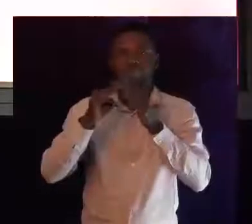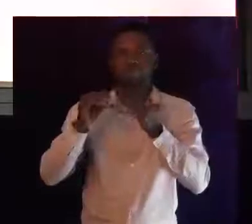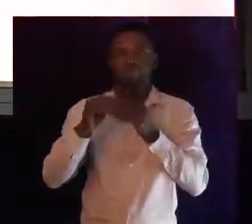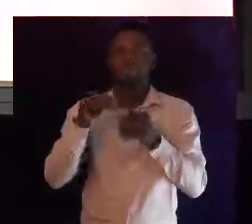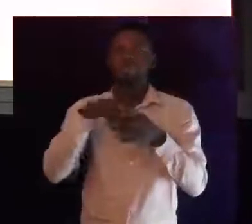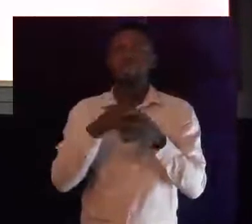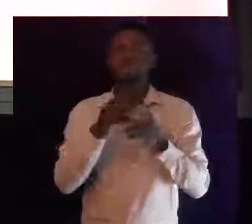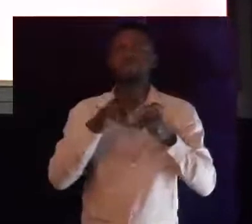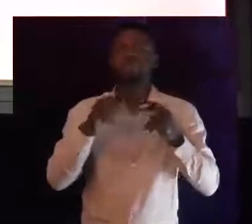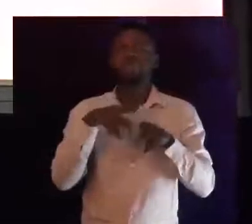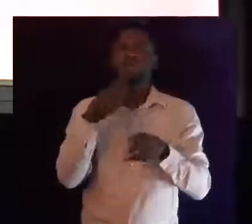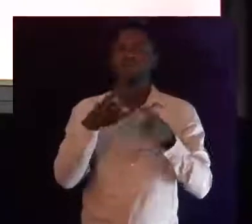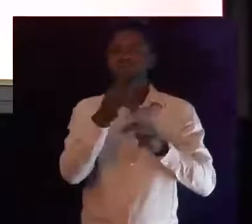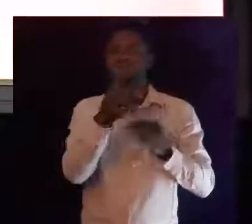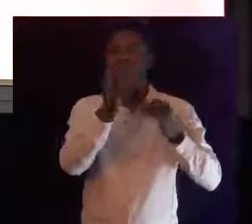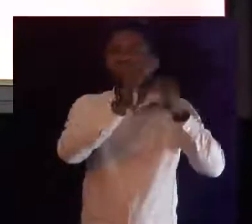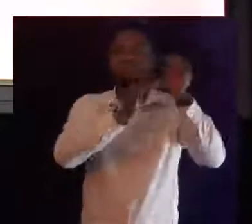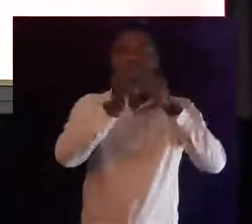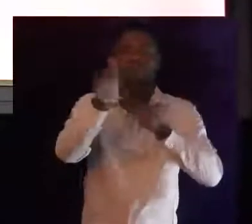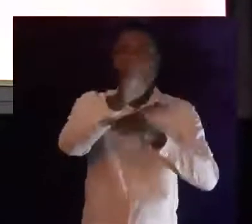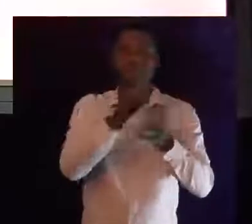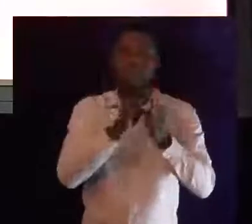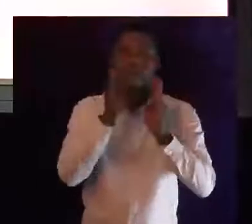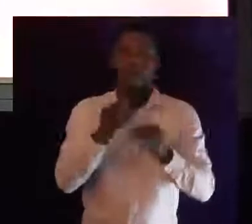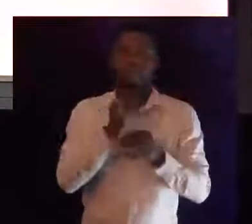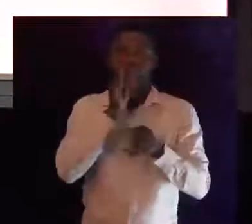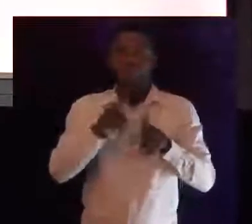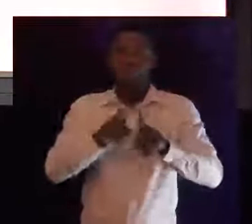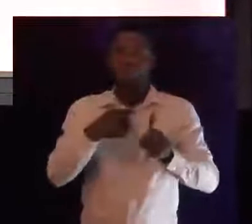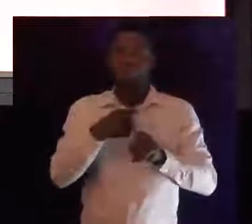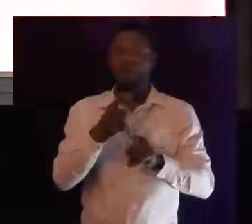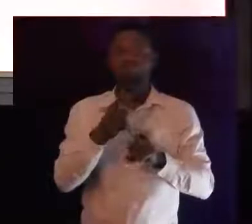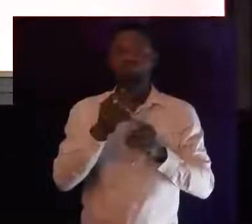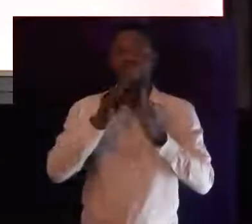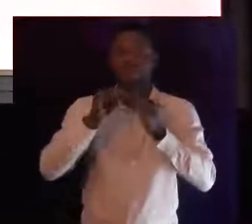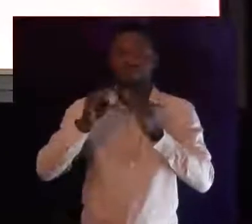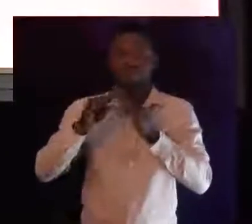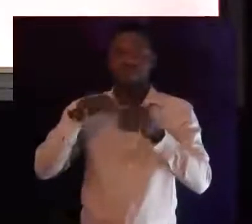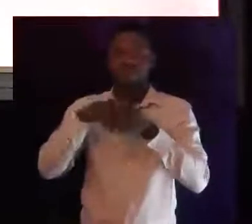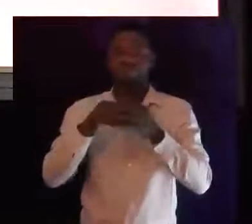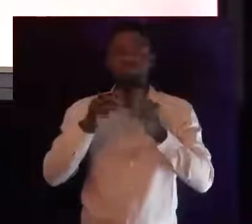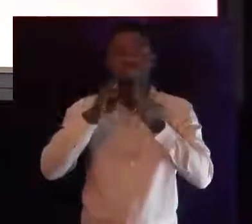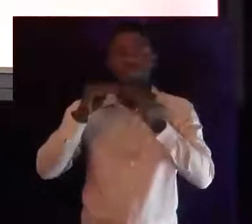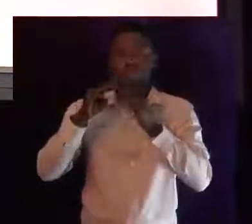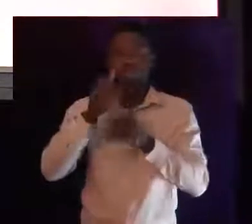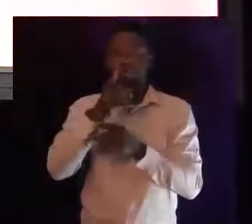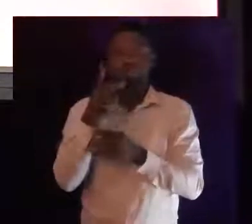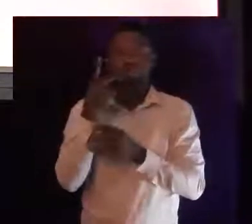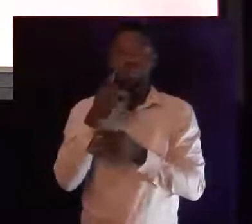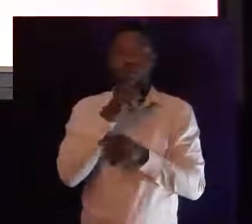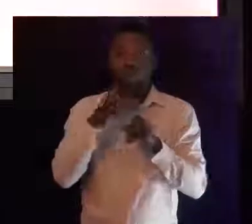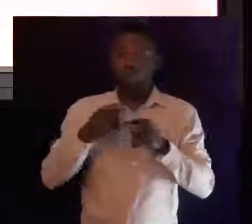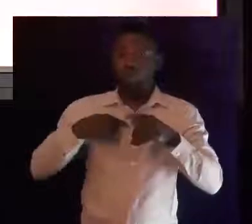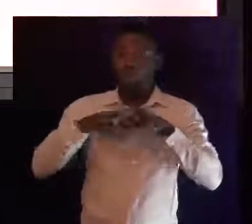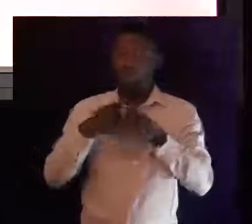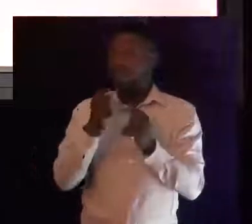areas. In rural areas, the way they construct their own houses is different from urban areas. In urban areas, you see,